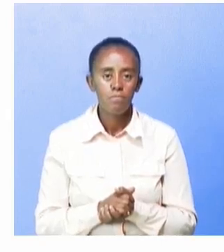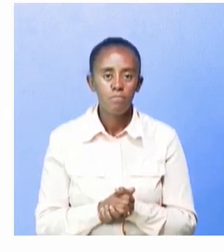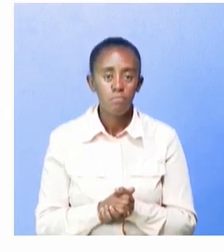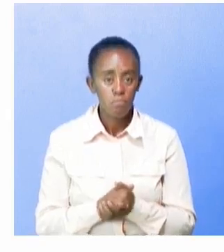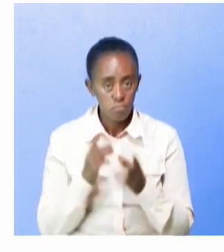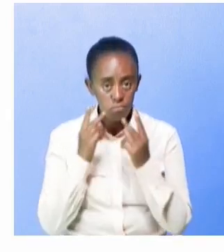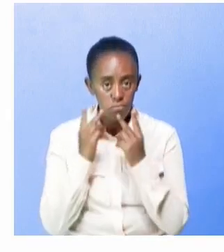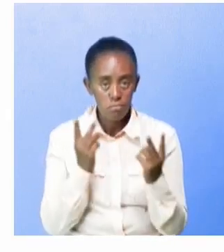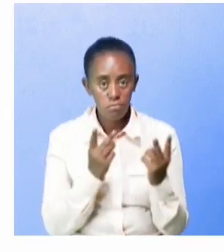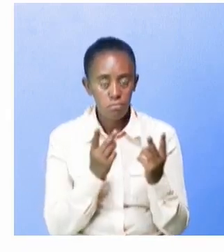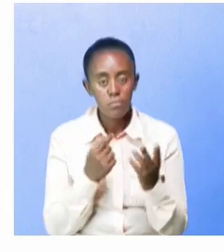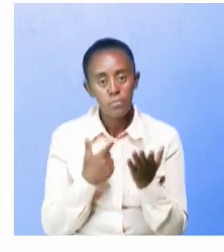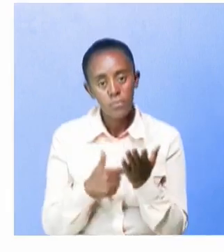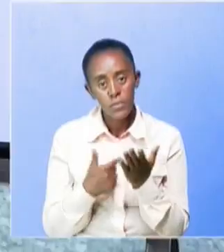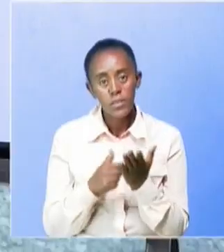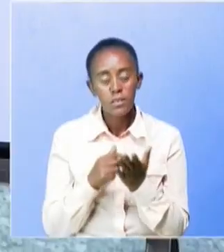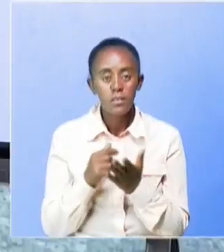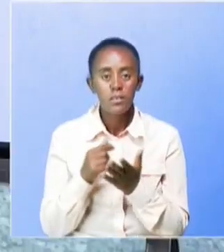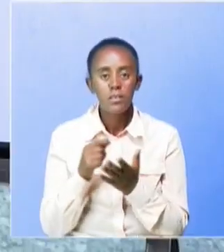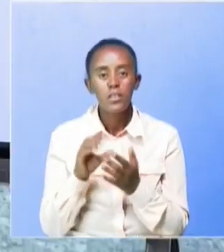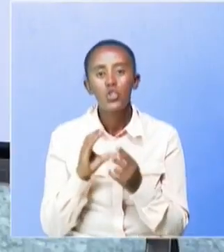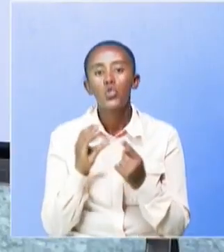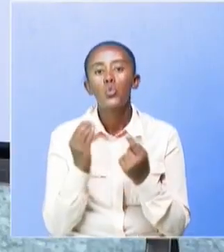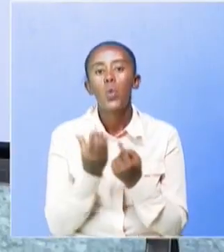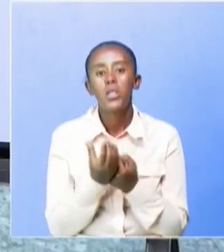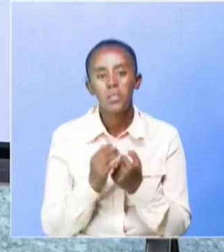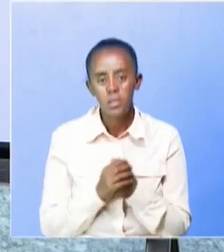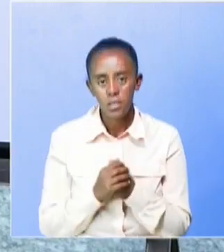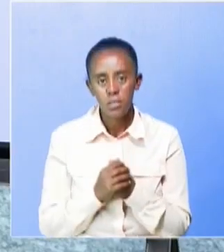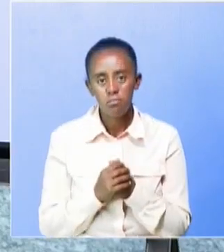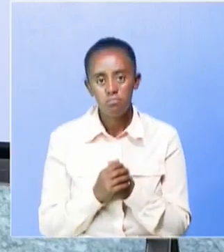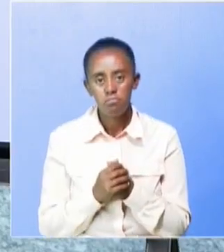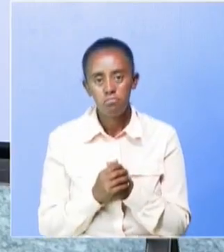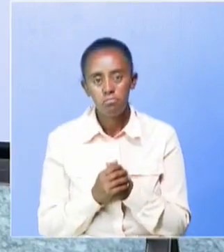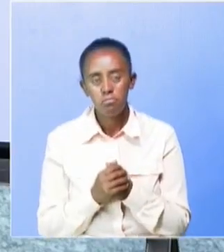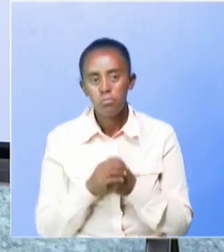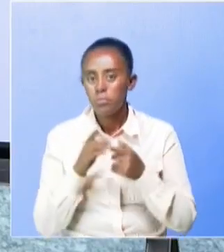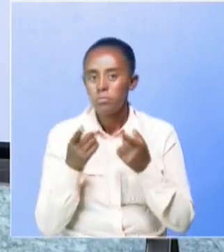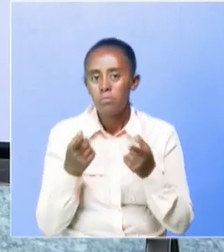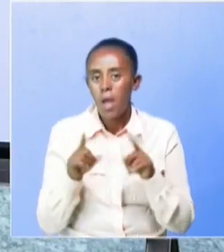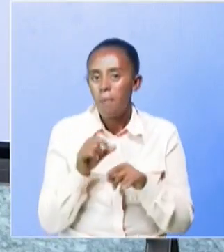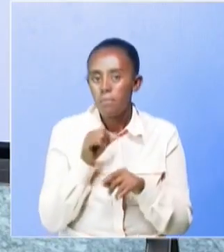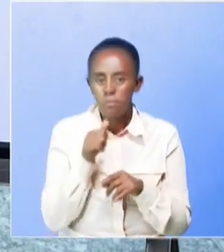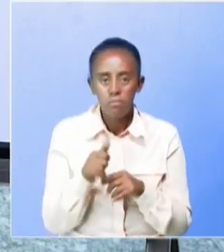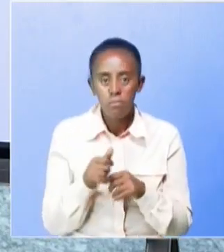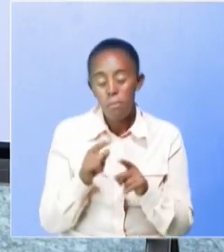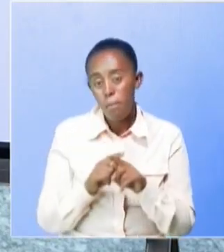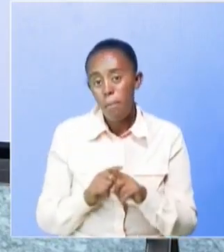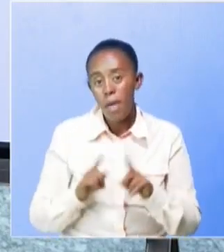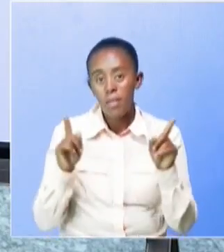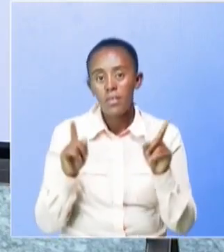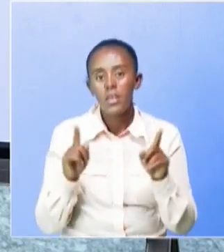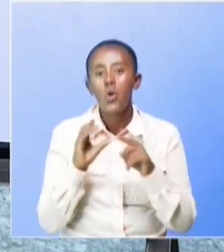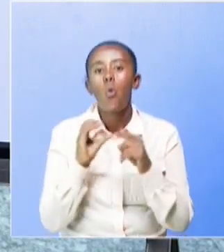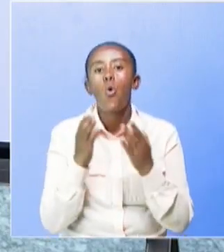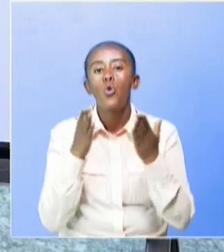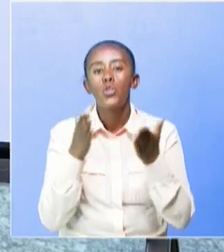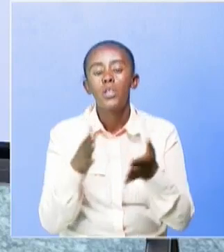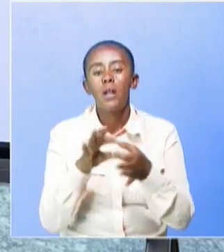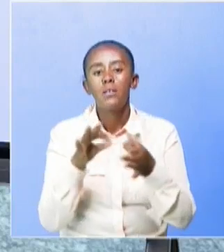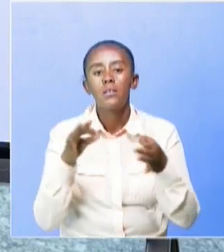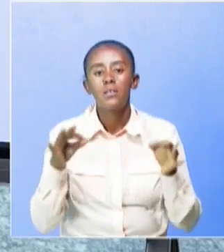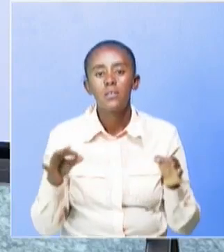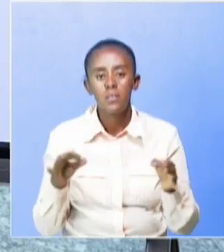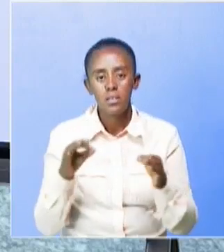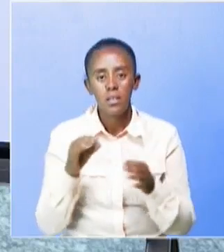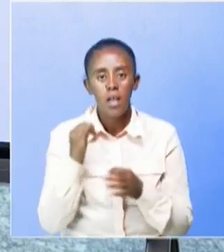See? This is a situation that did not happen, but we use conditional sentence, the